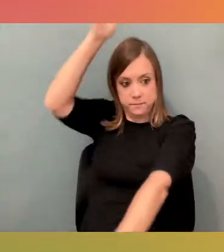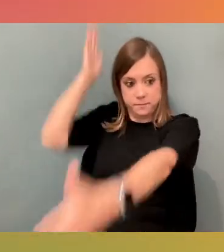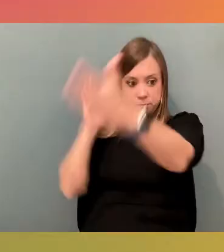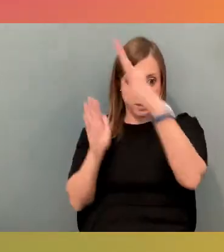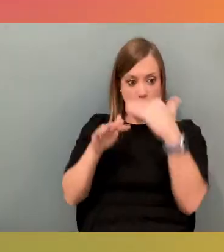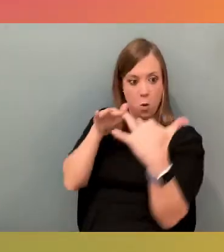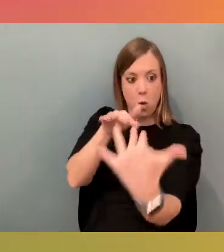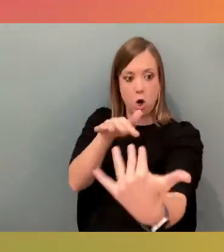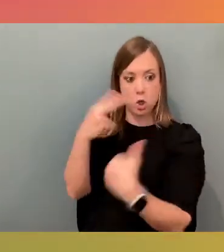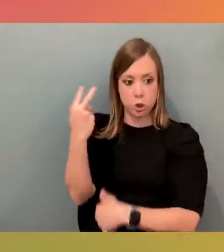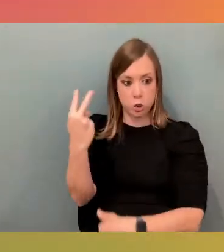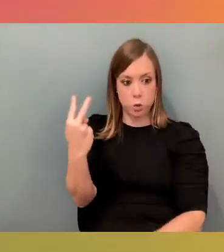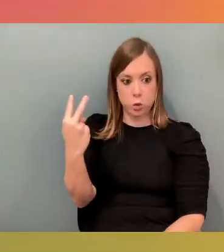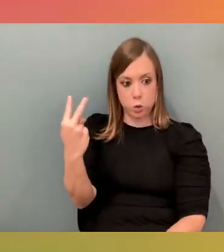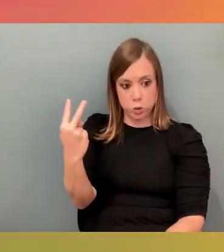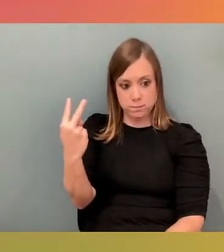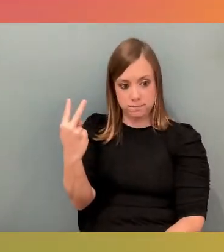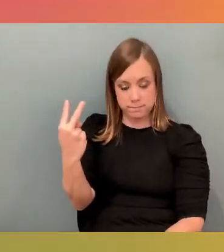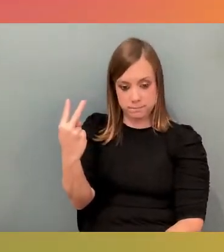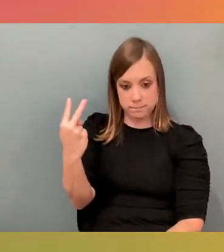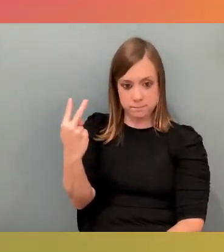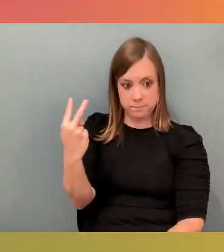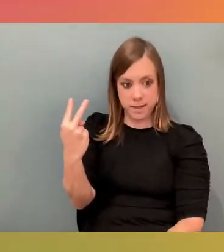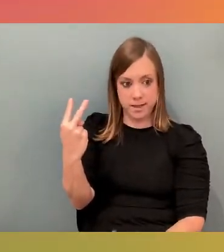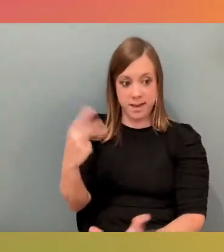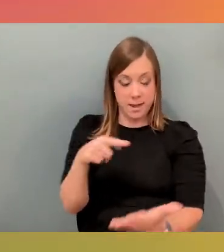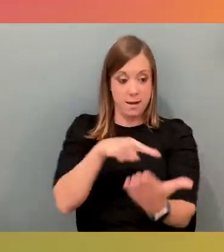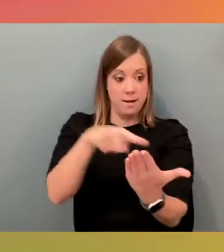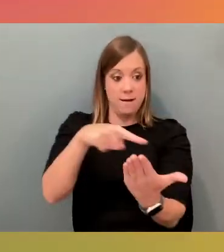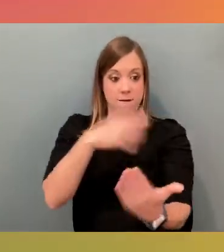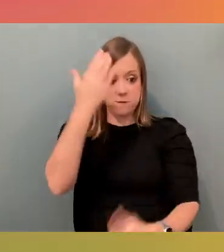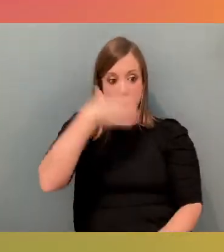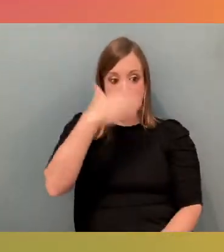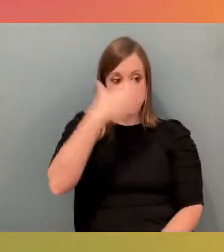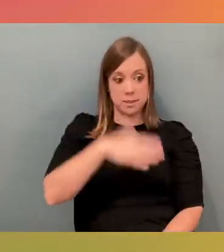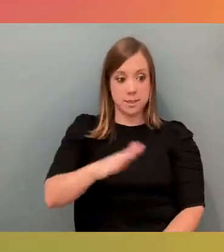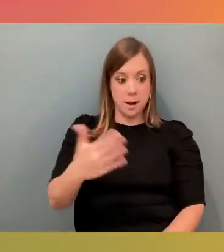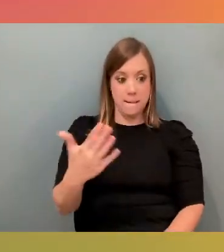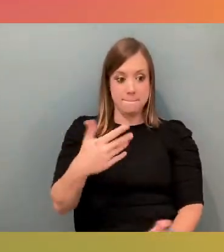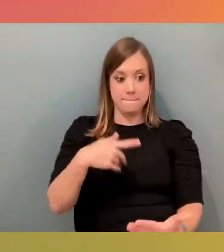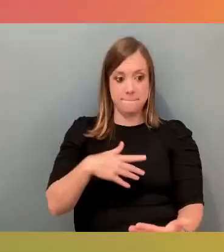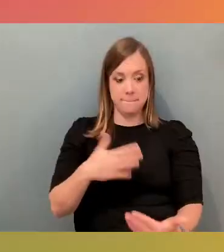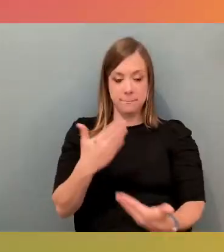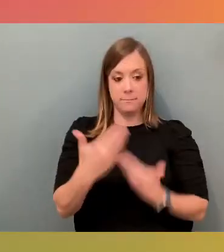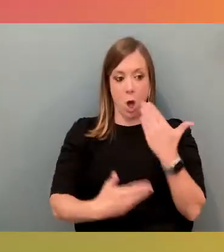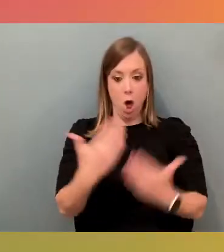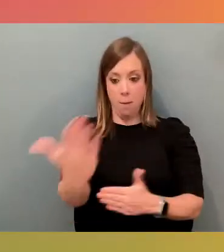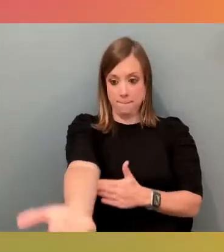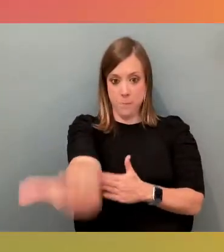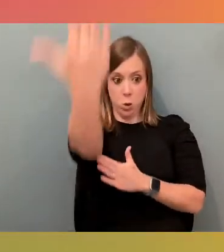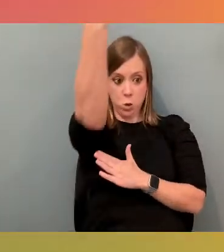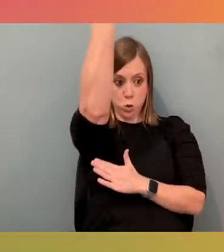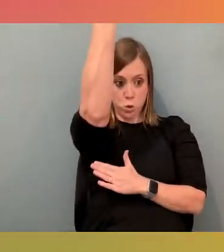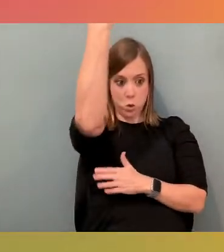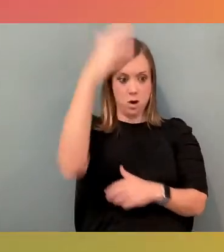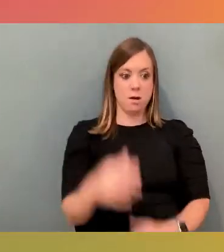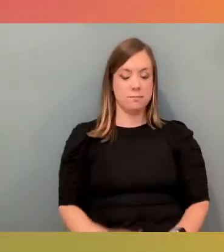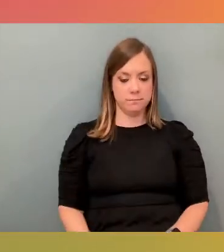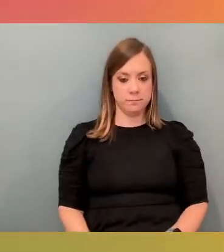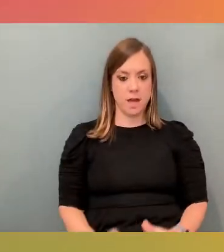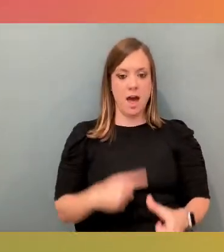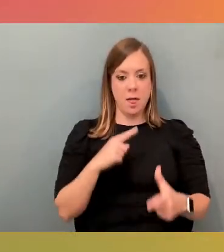breath. Flip the front palm, exhale to your reverse warrior. And then inhale to